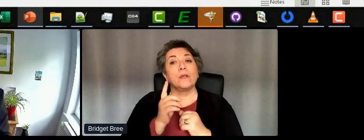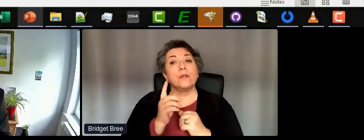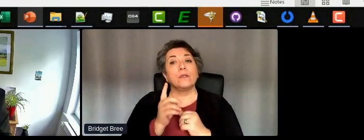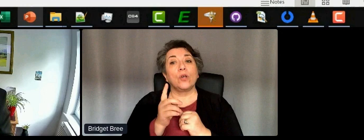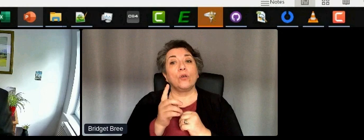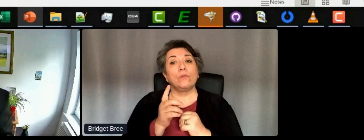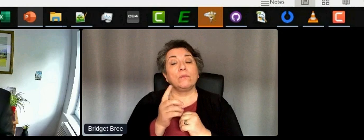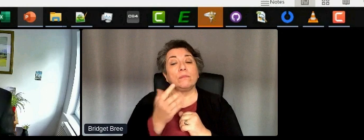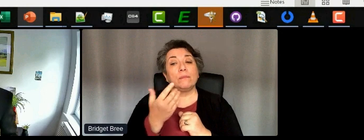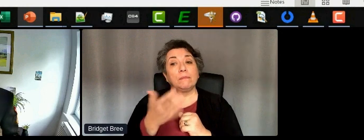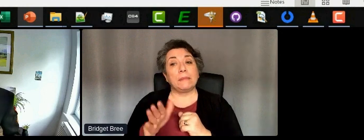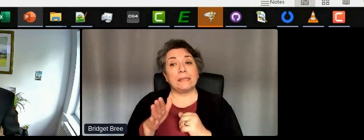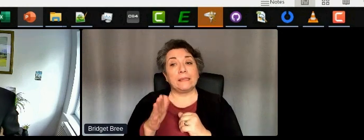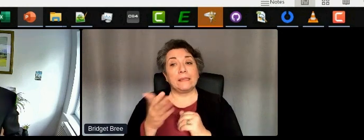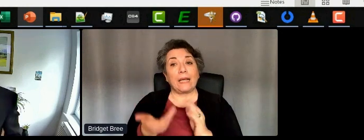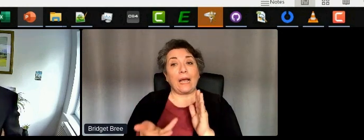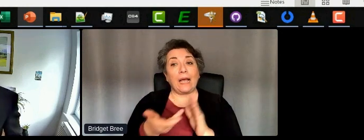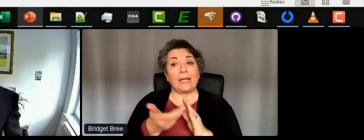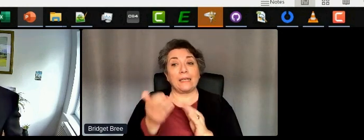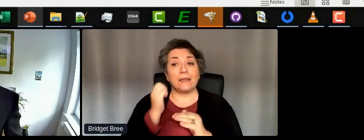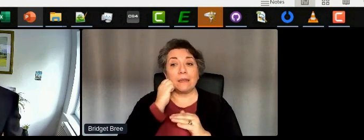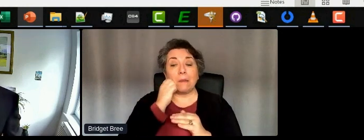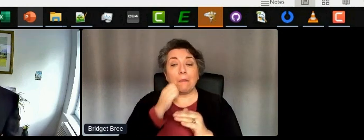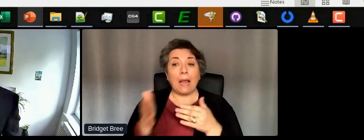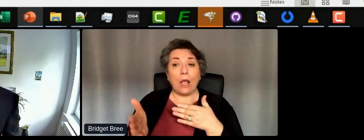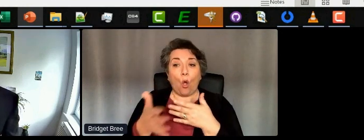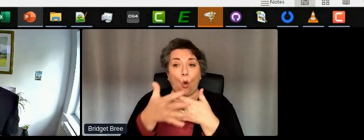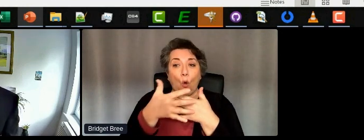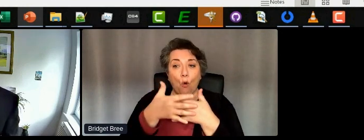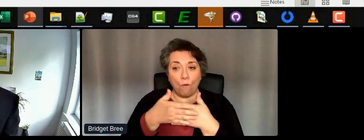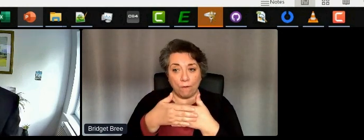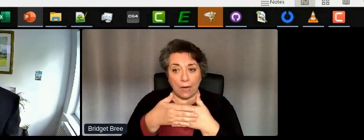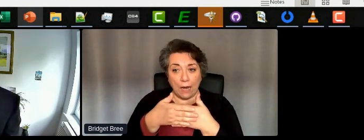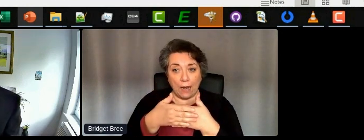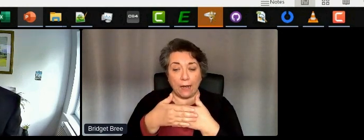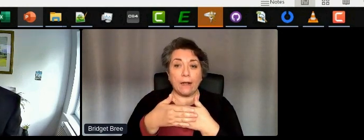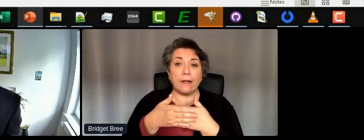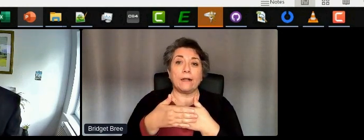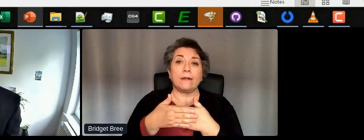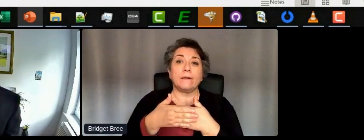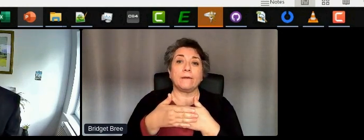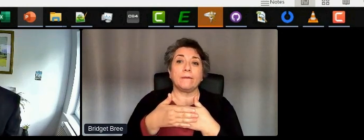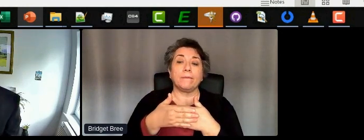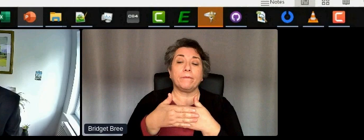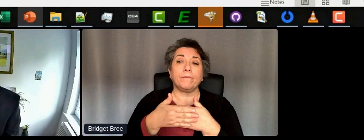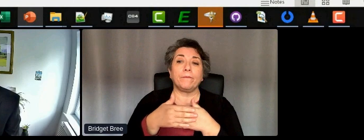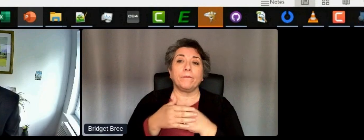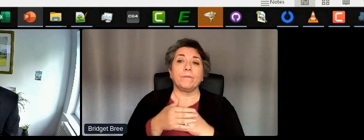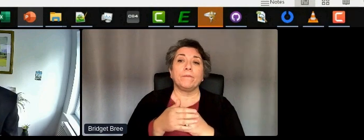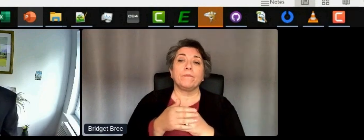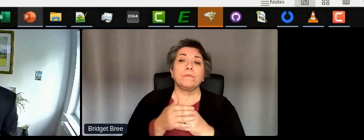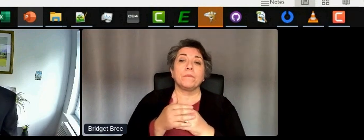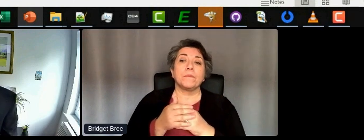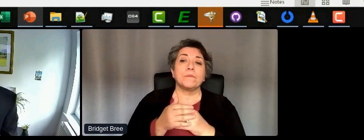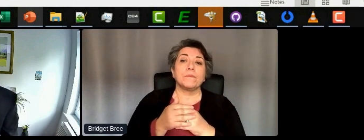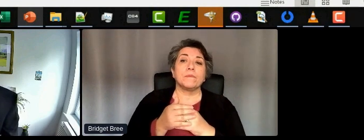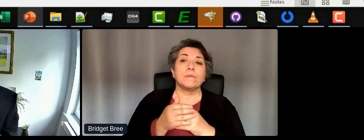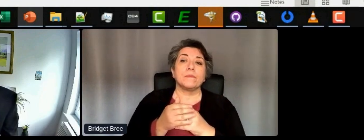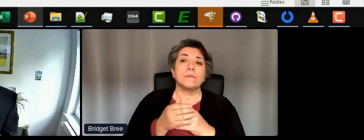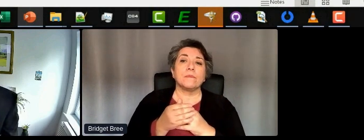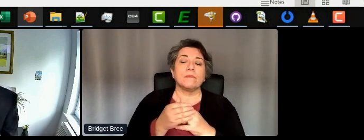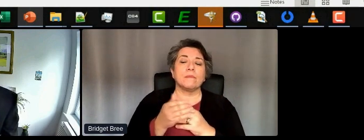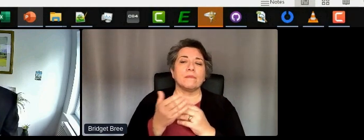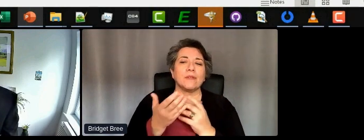a black overlay over this photograph, and I'm just waiting